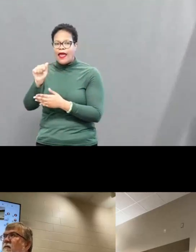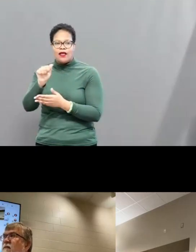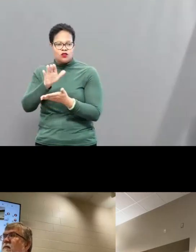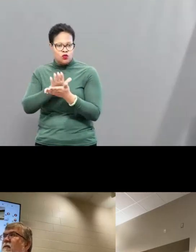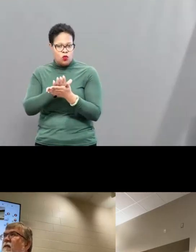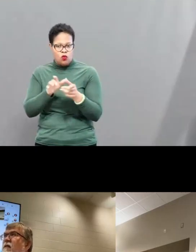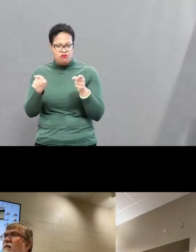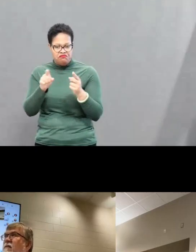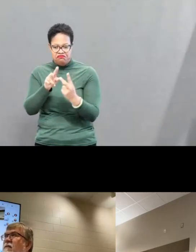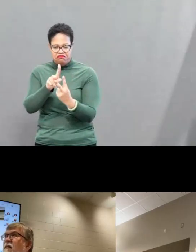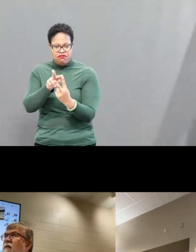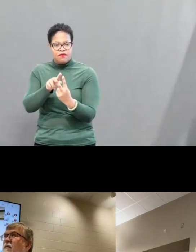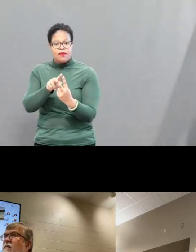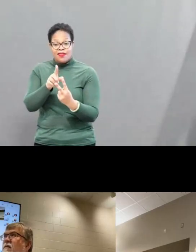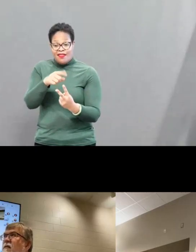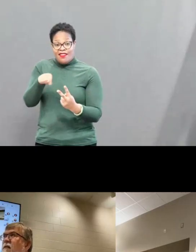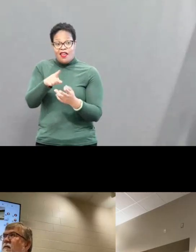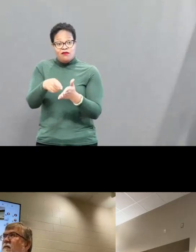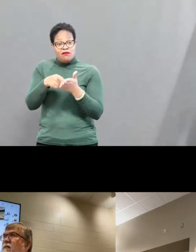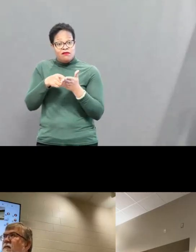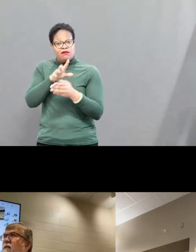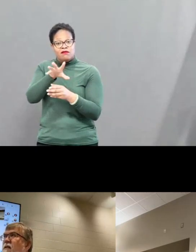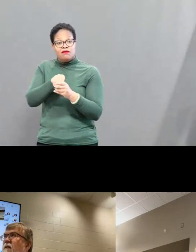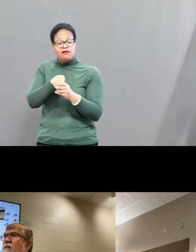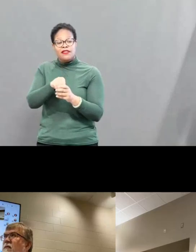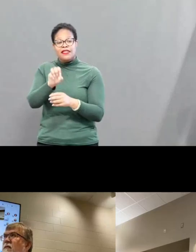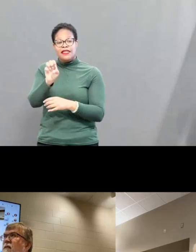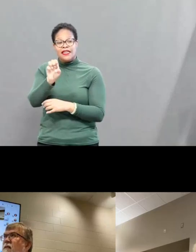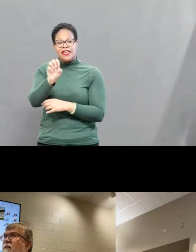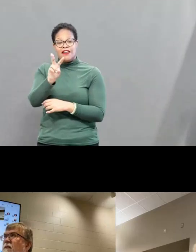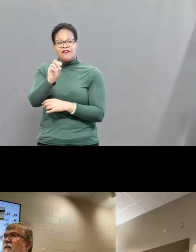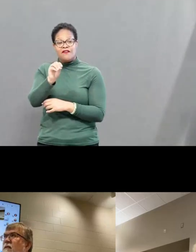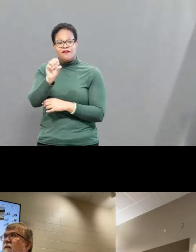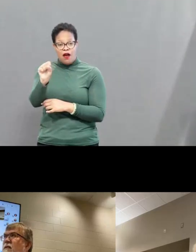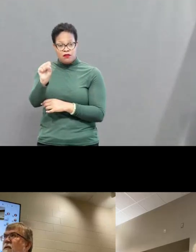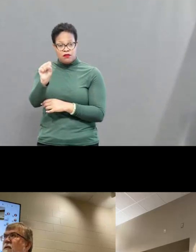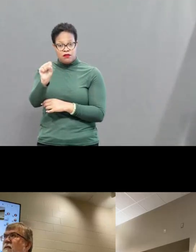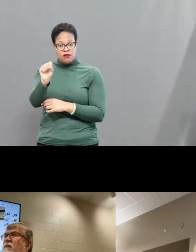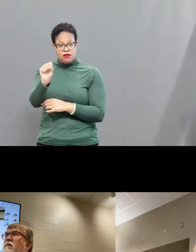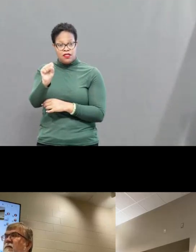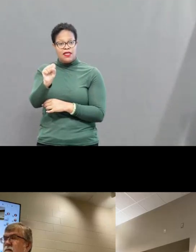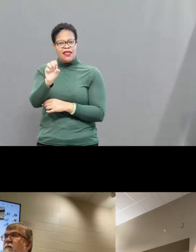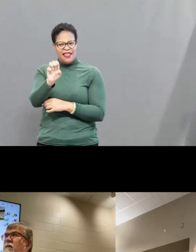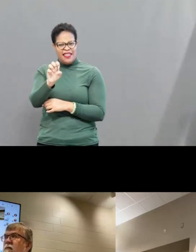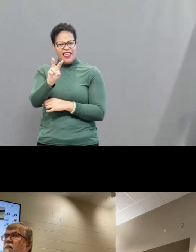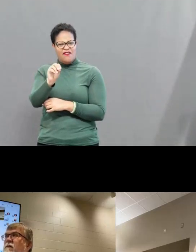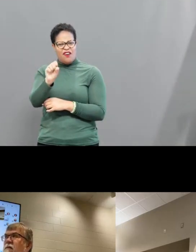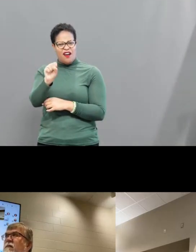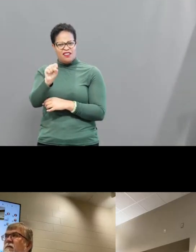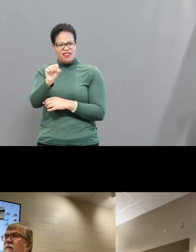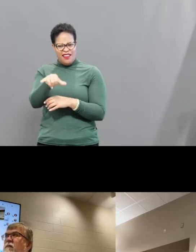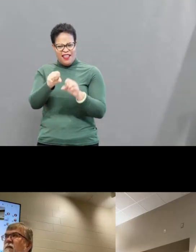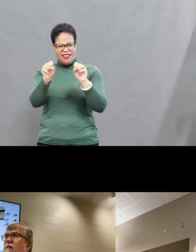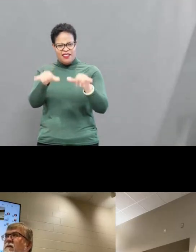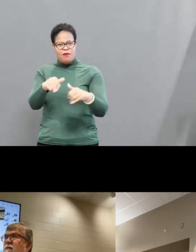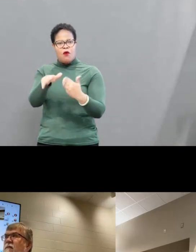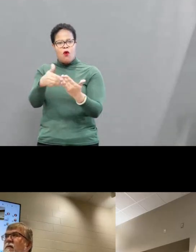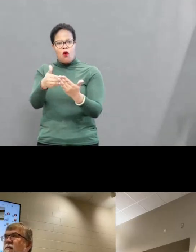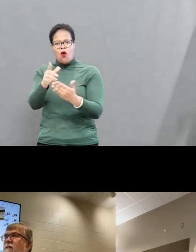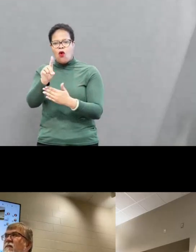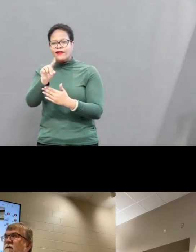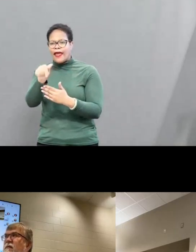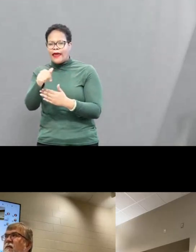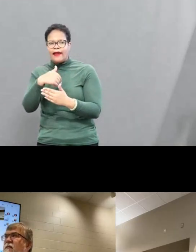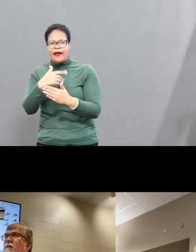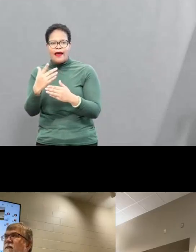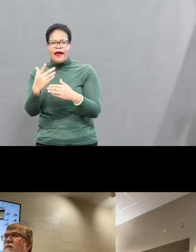have to participate in EVOS. And EVOS is the system where all the data is put in